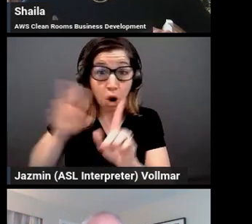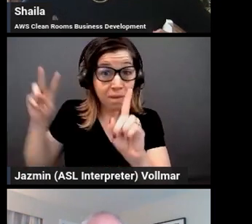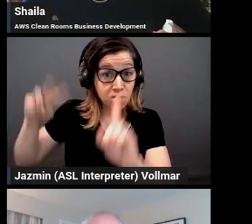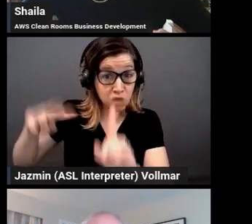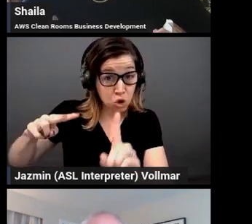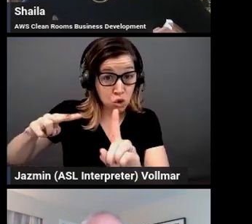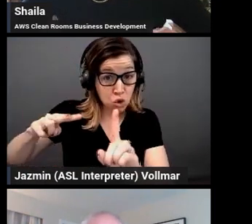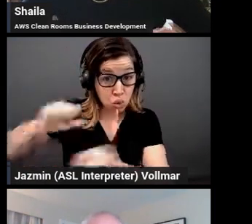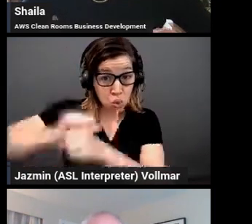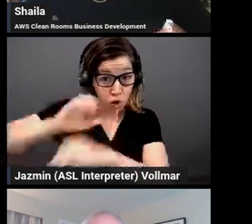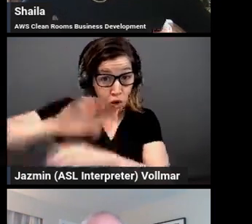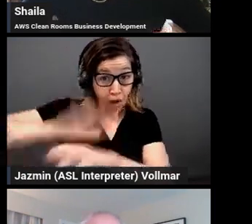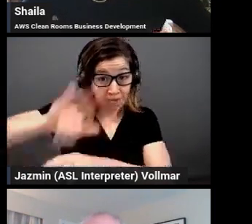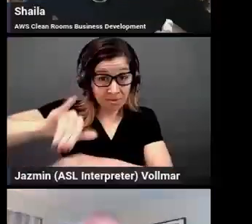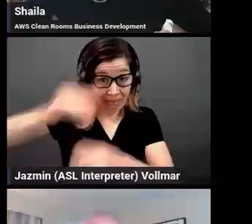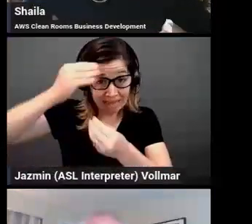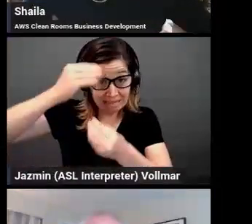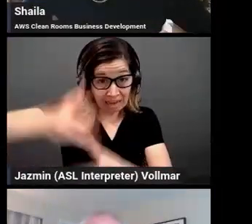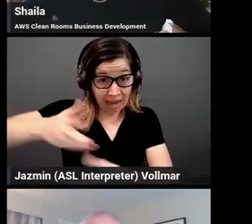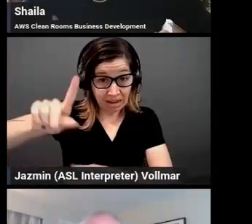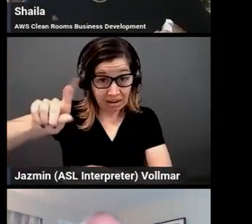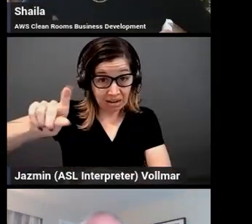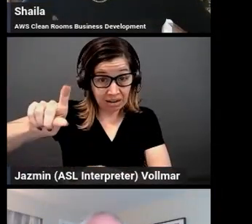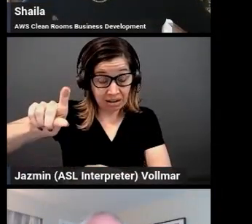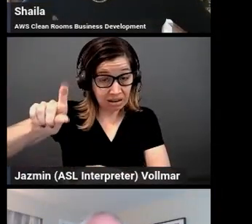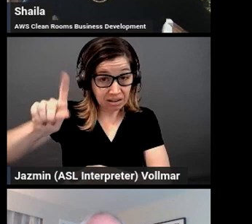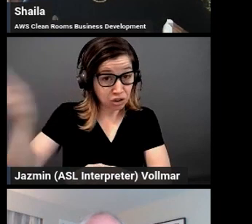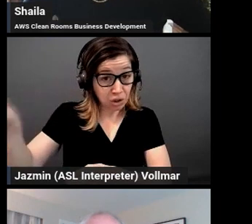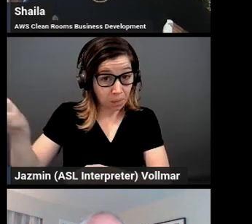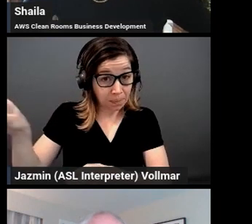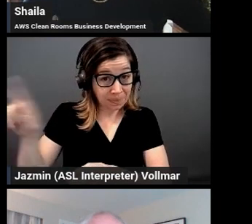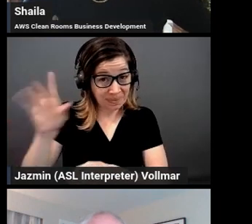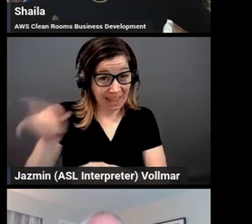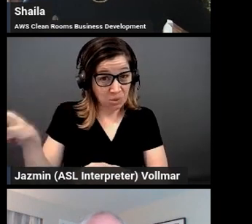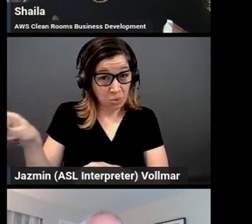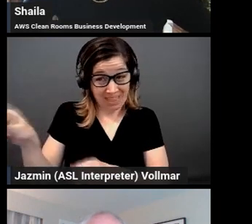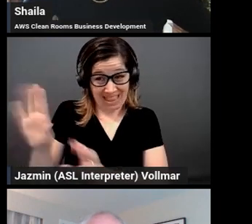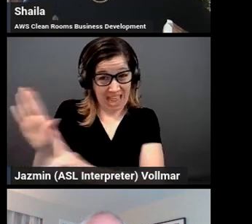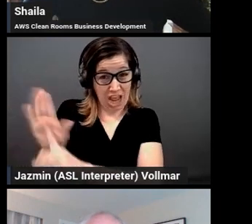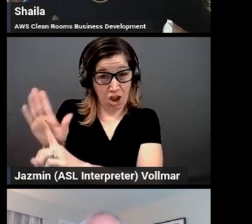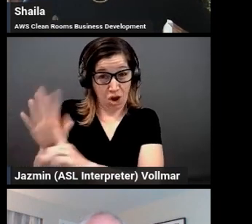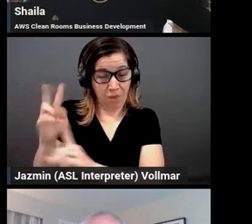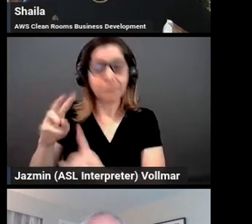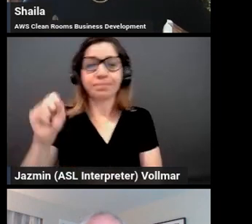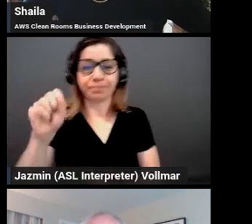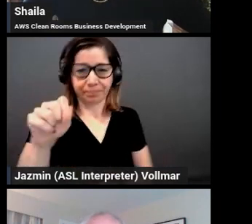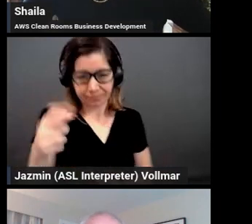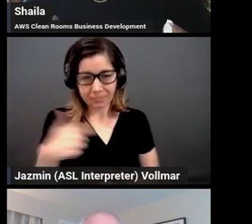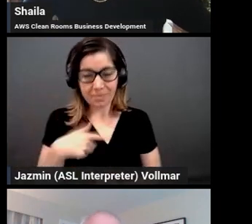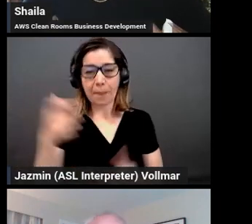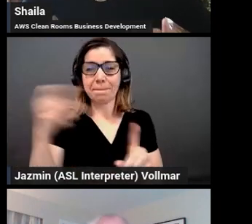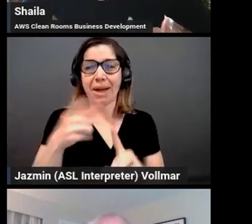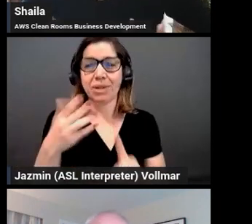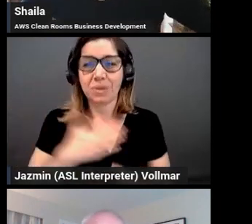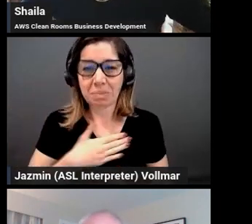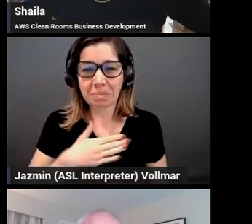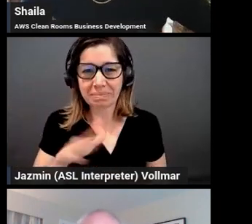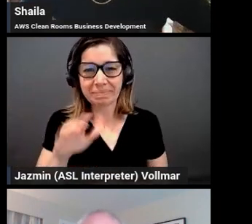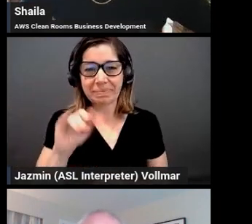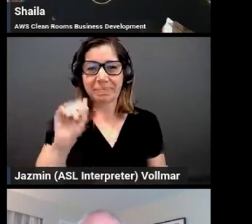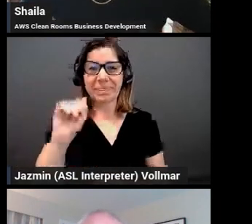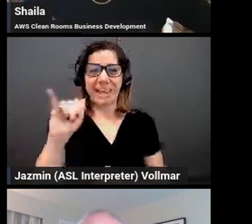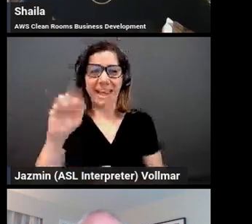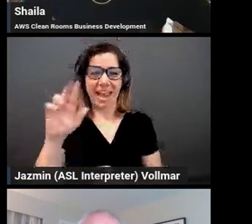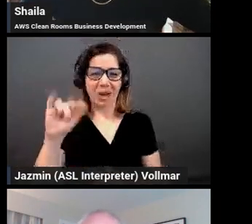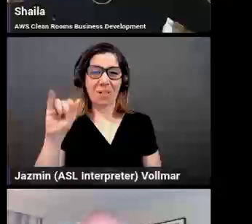collaborative data, right? So Correct. they're So the like, ones entering this query. so I'm back to my airline screen. I'm the Okay. airline. I